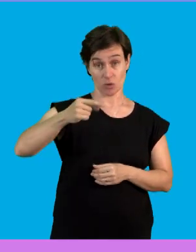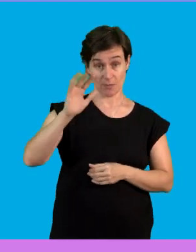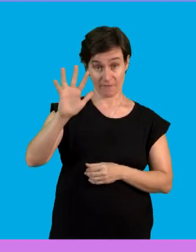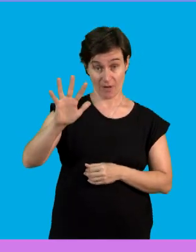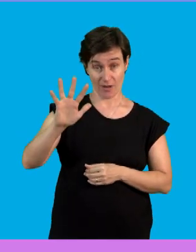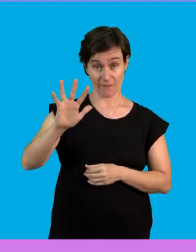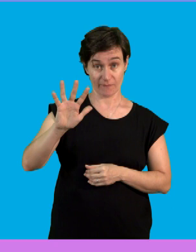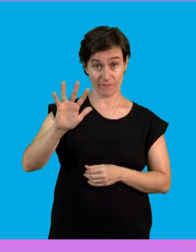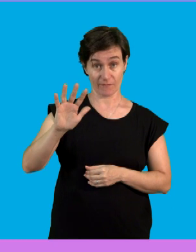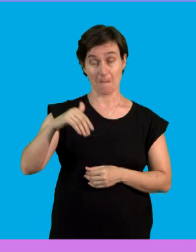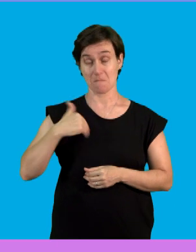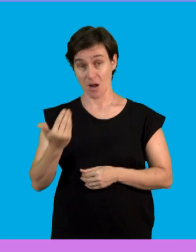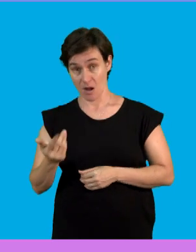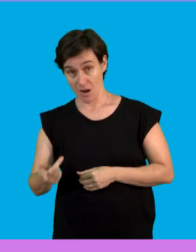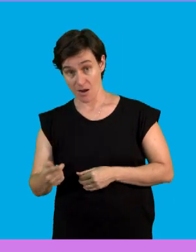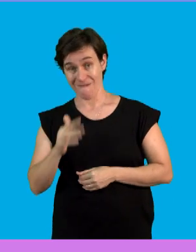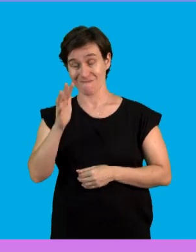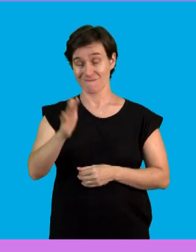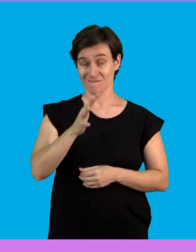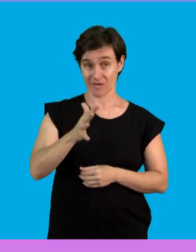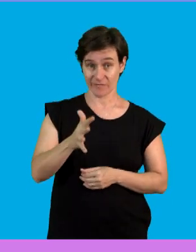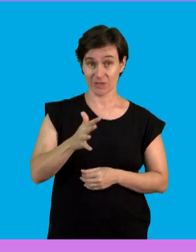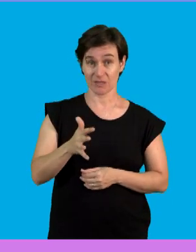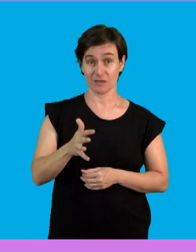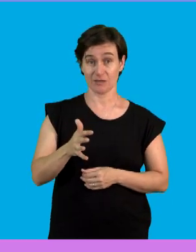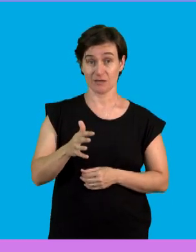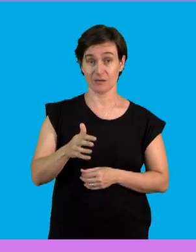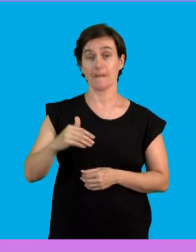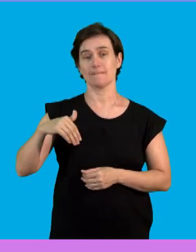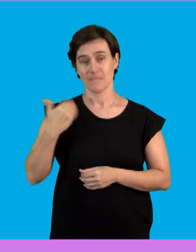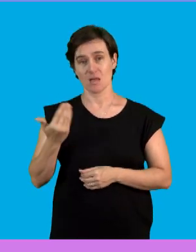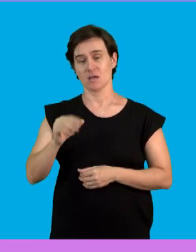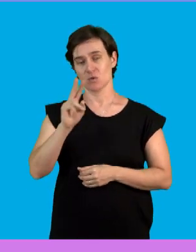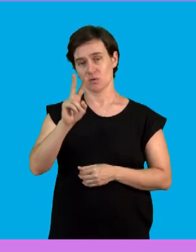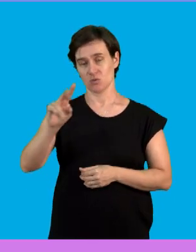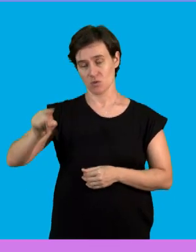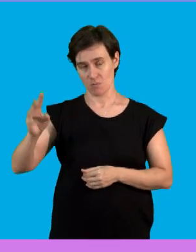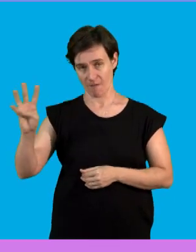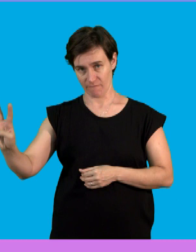22.5 by 15 by